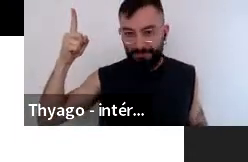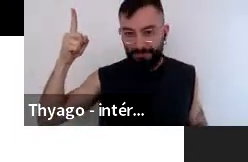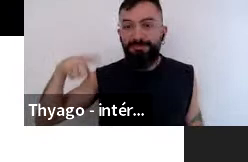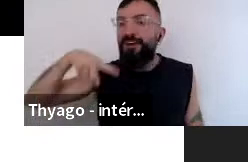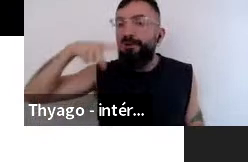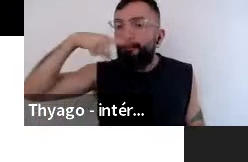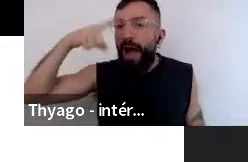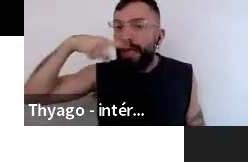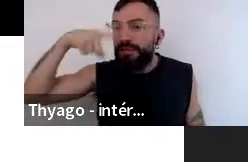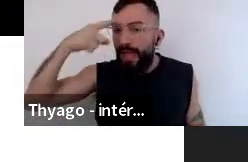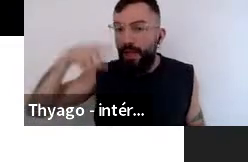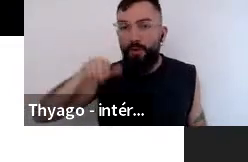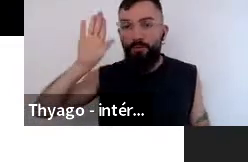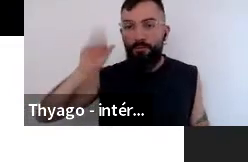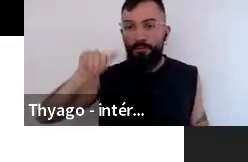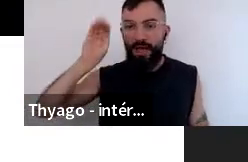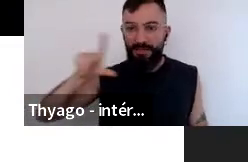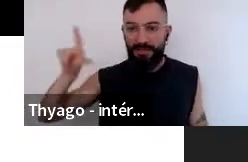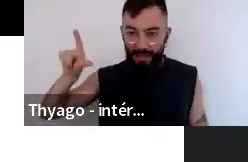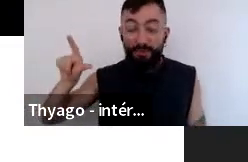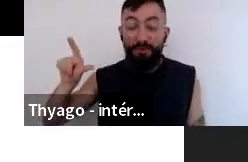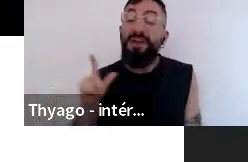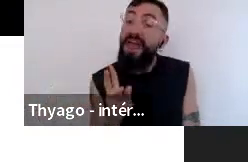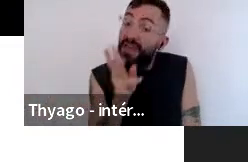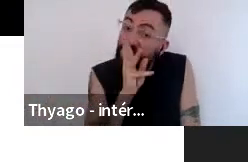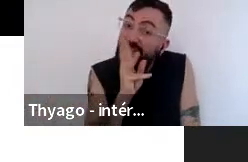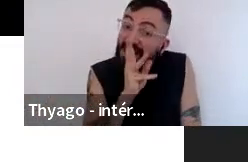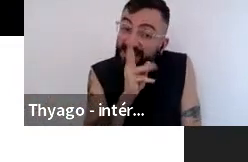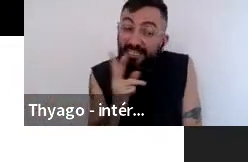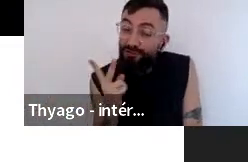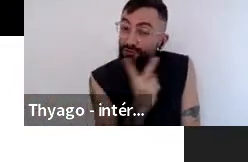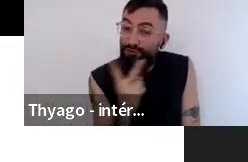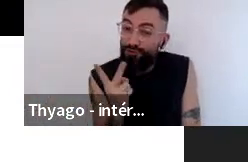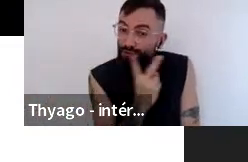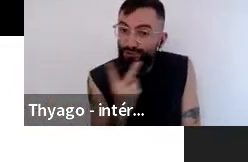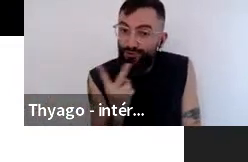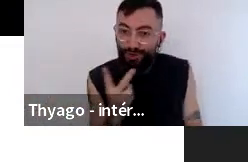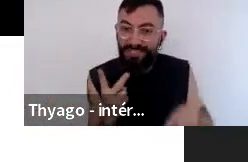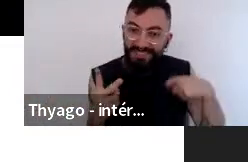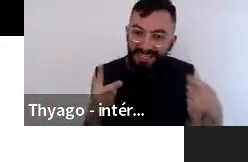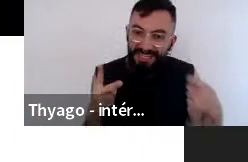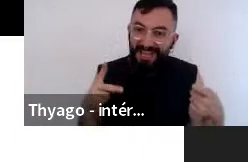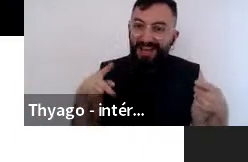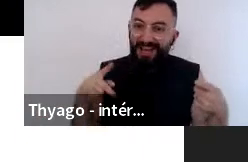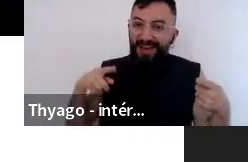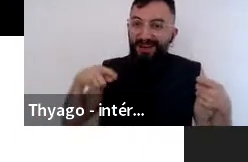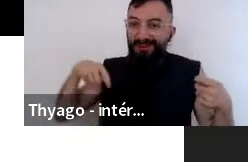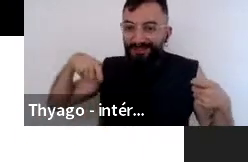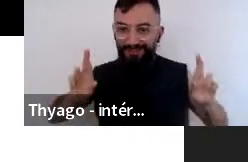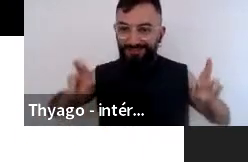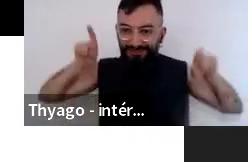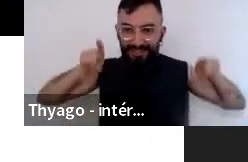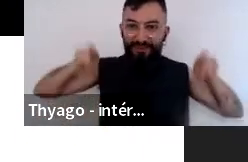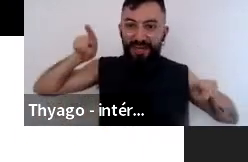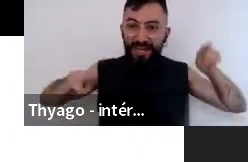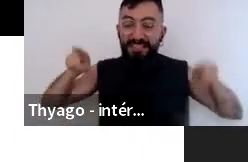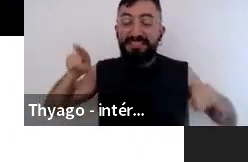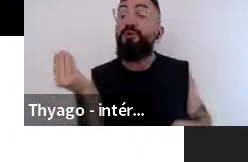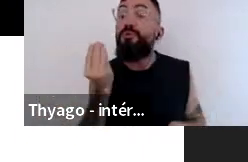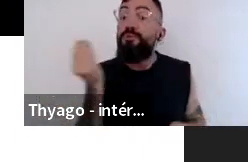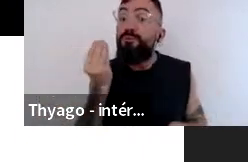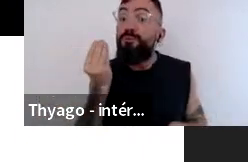so it's interesting to see lexical variants, especially because we can see